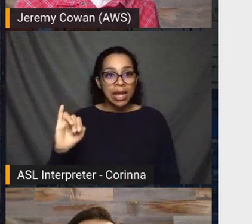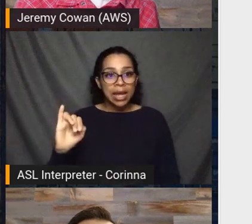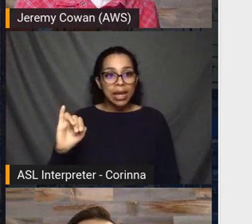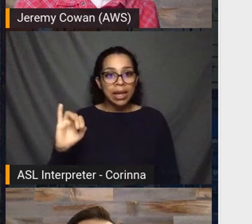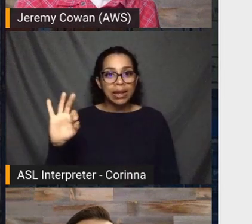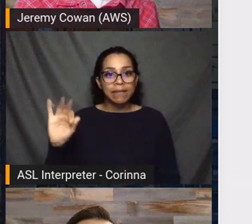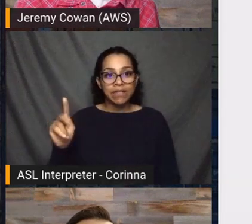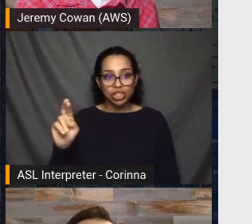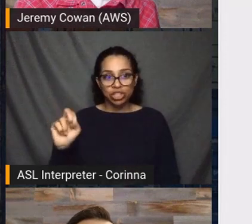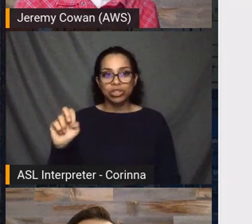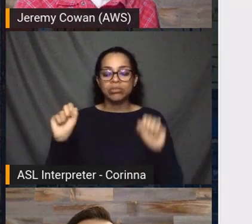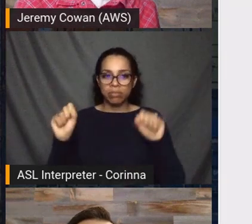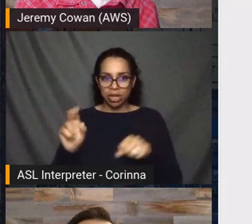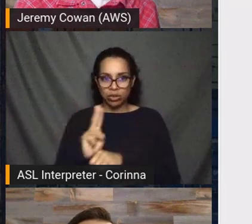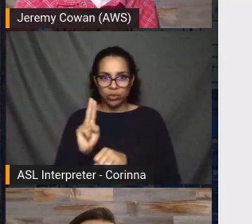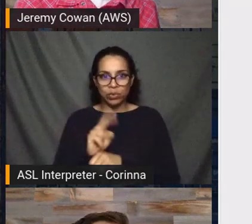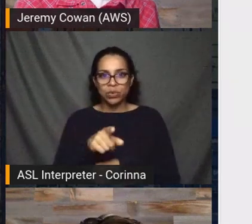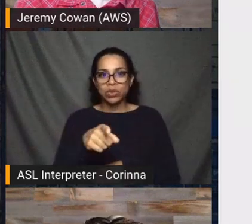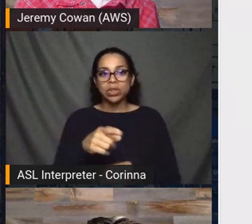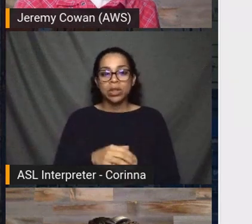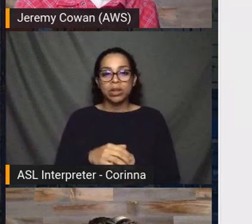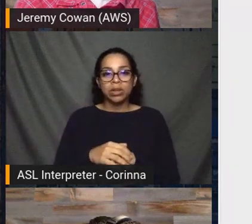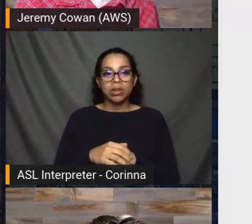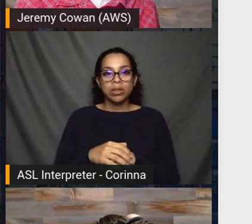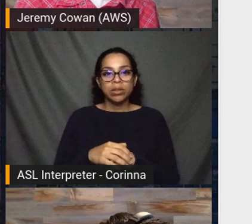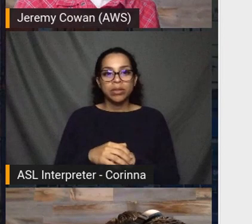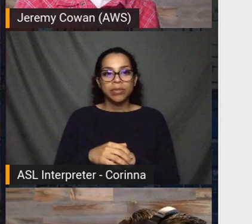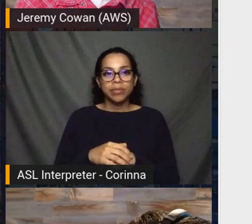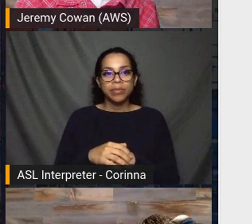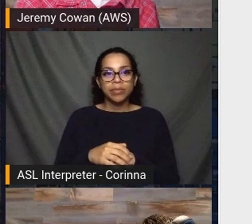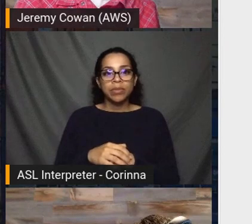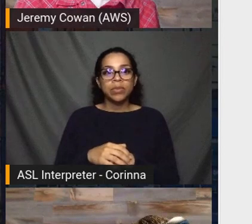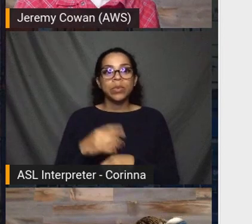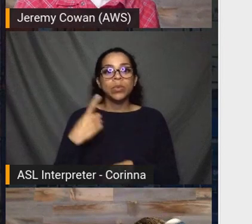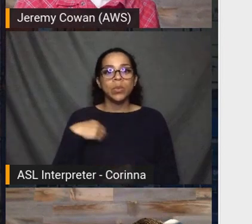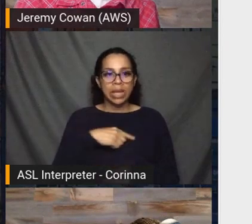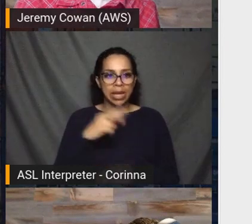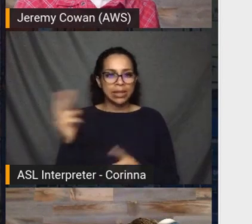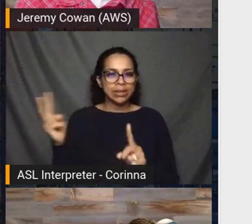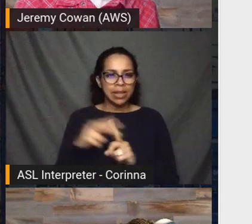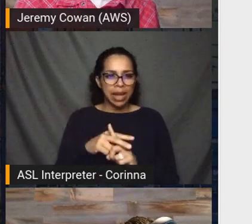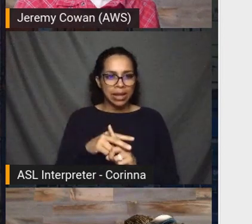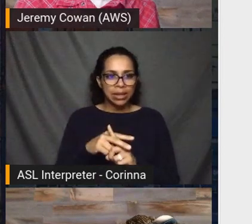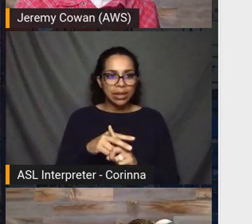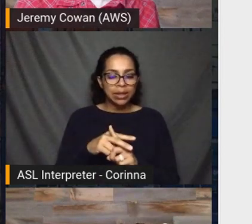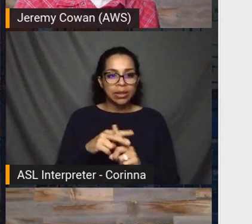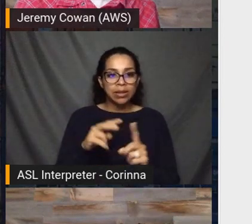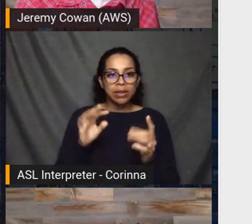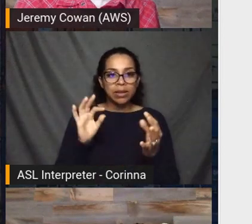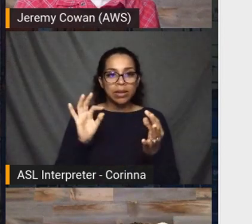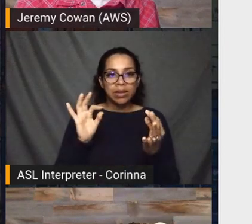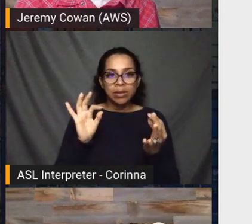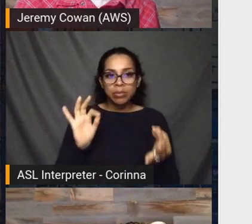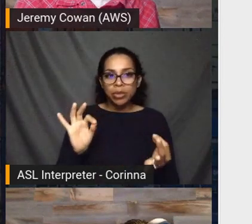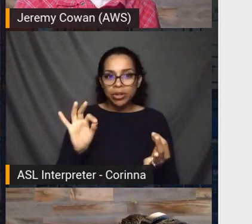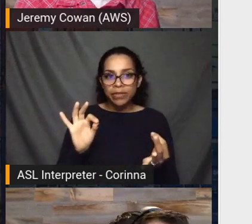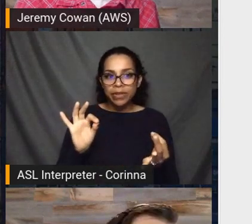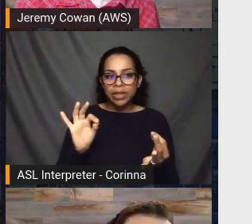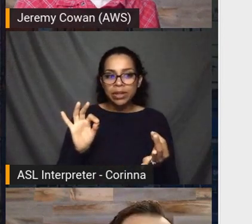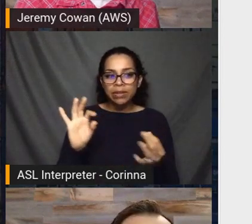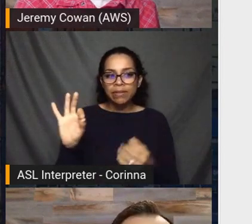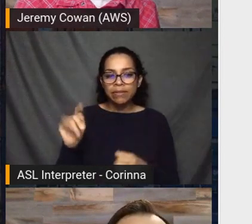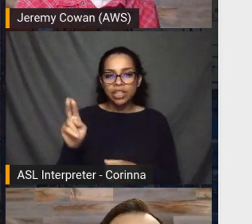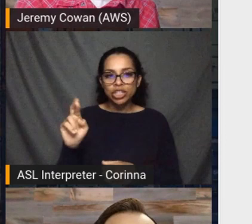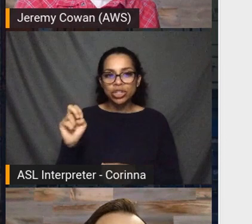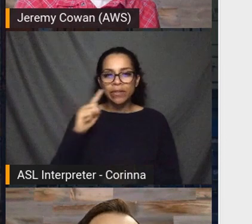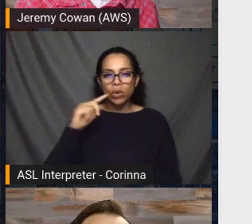that feature. And in that, and we do assign a prefix instead of direct secondary IP, so